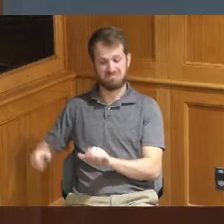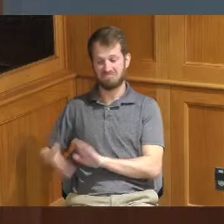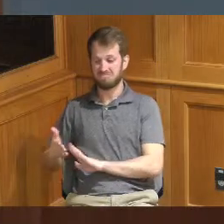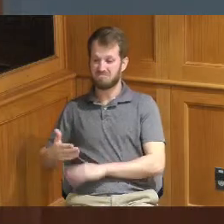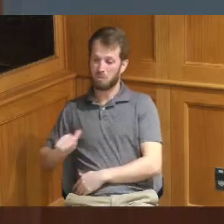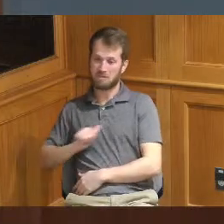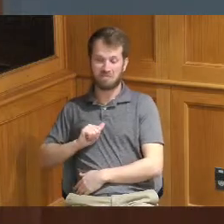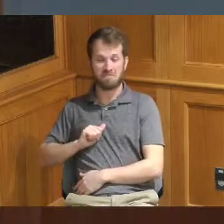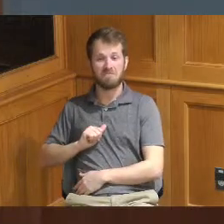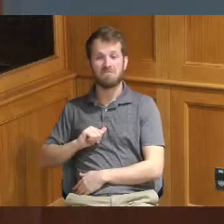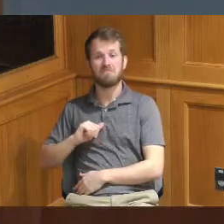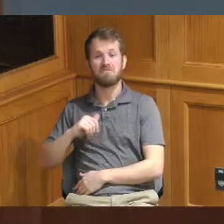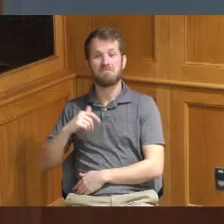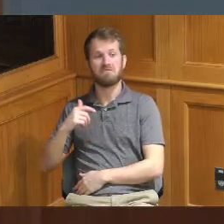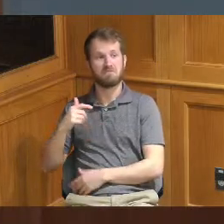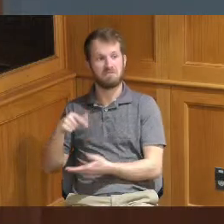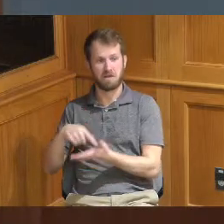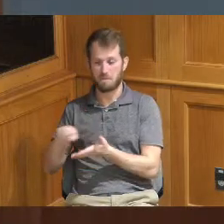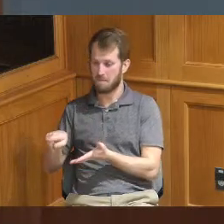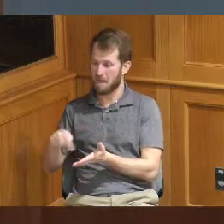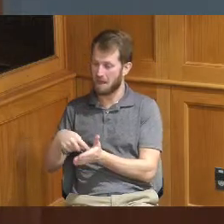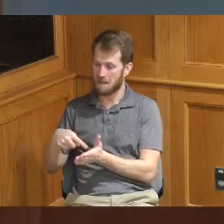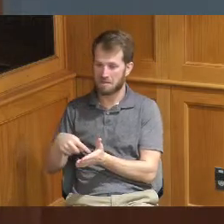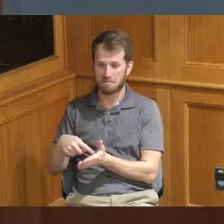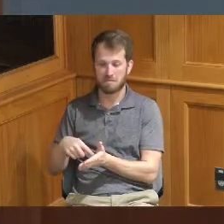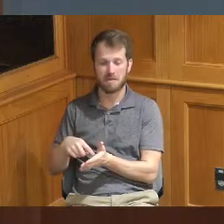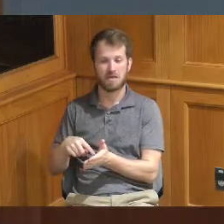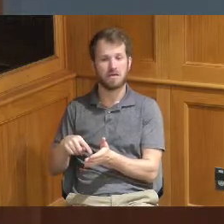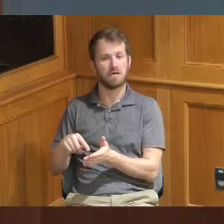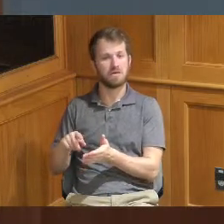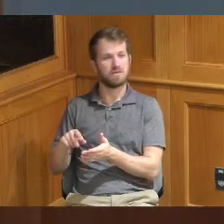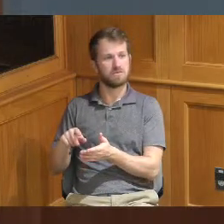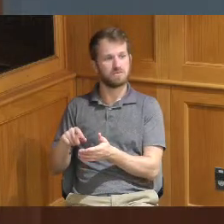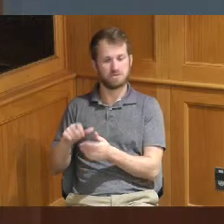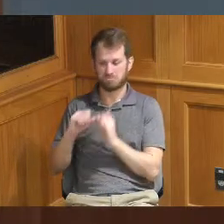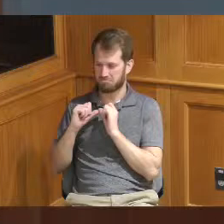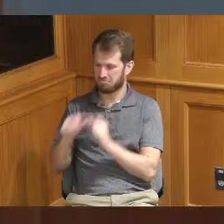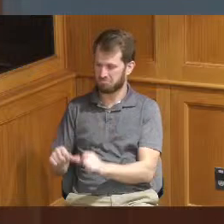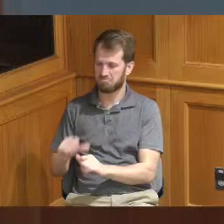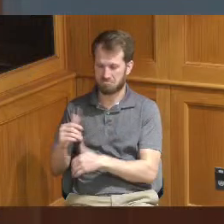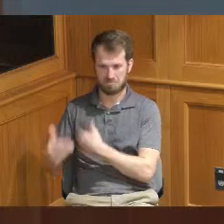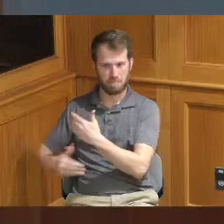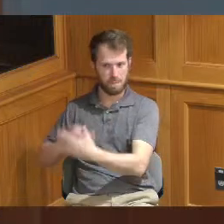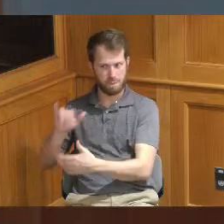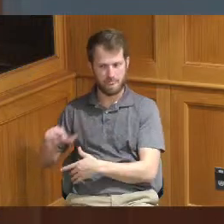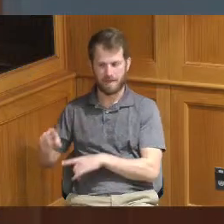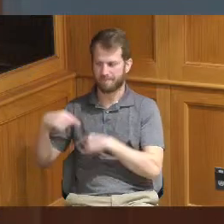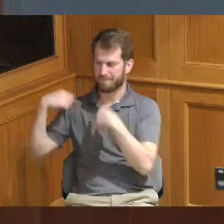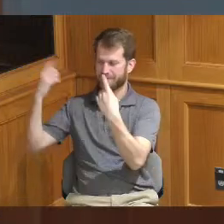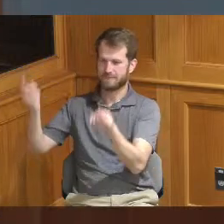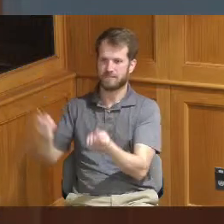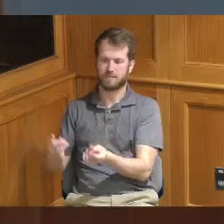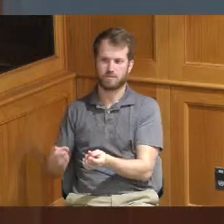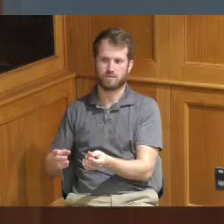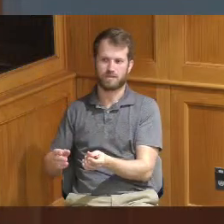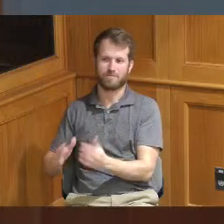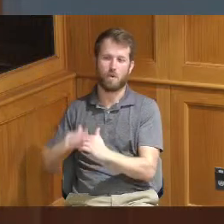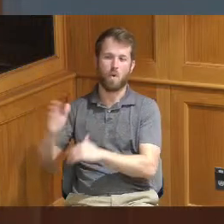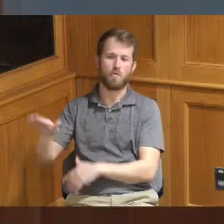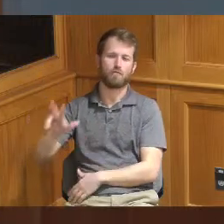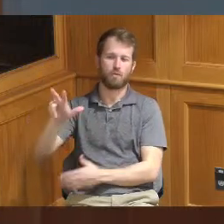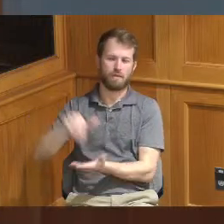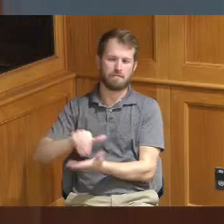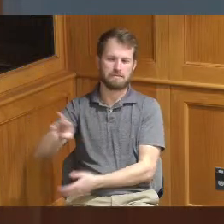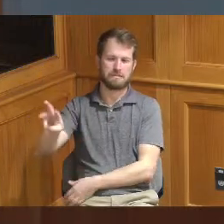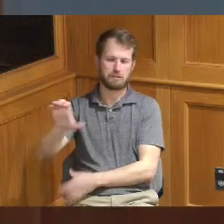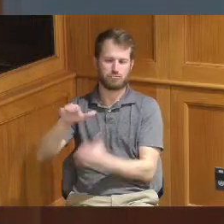and pay the bills and hold the, do that. And then since that day, we've grown to over 3,600 houses